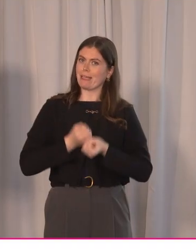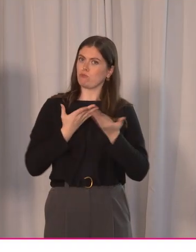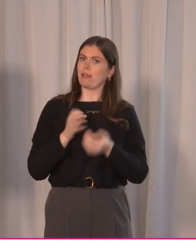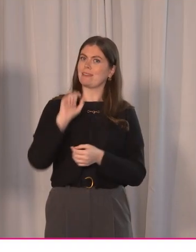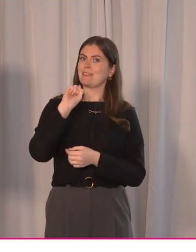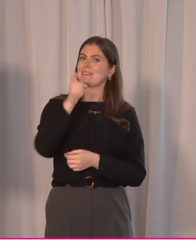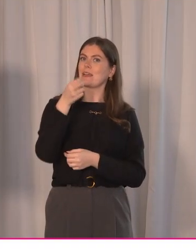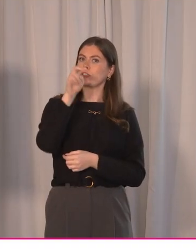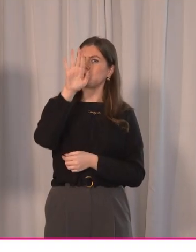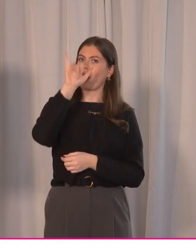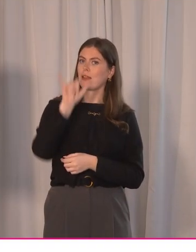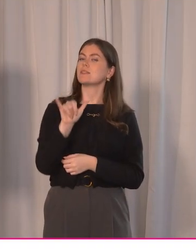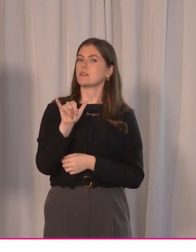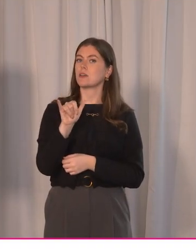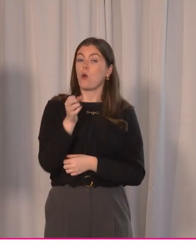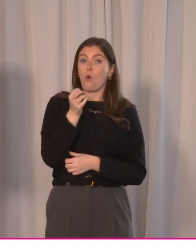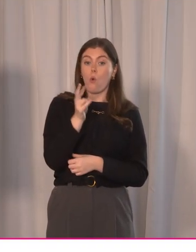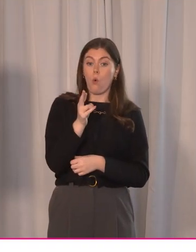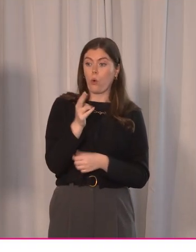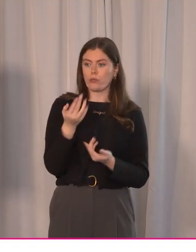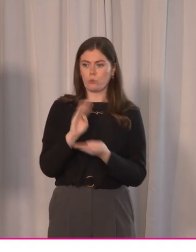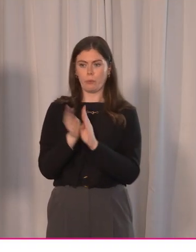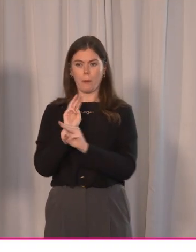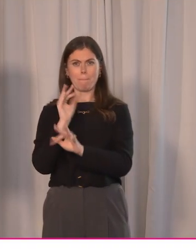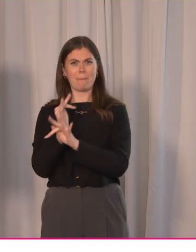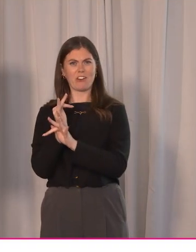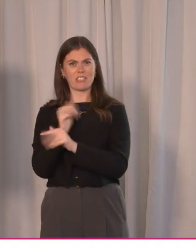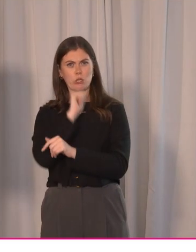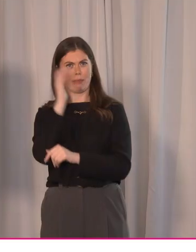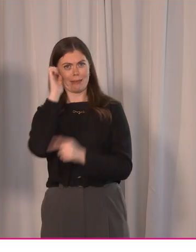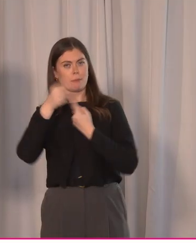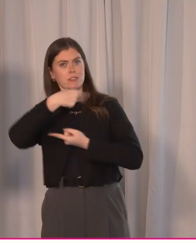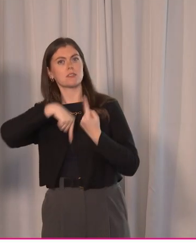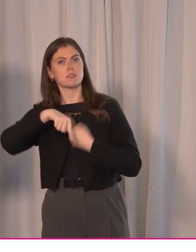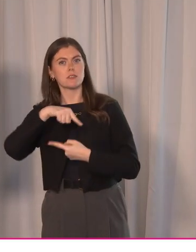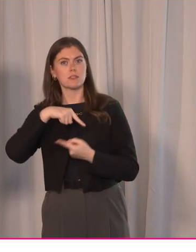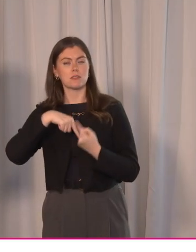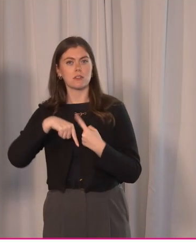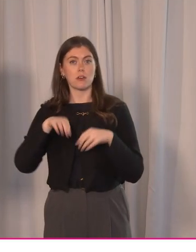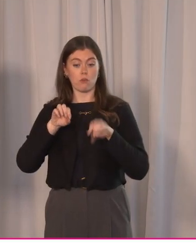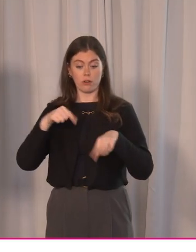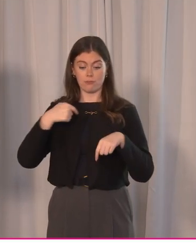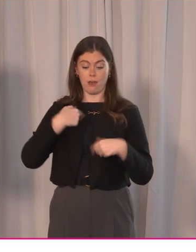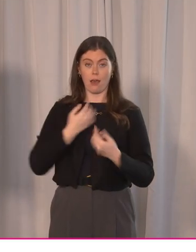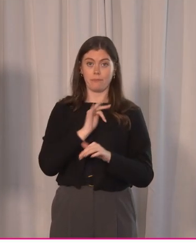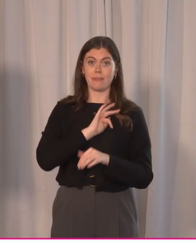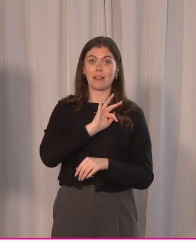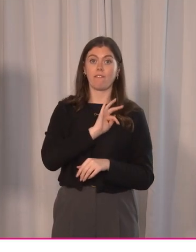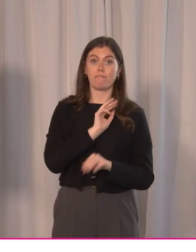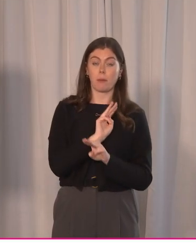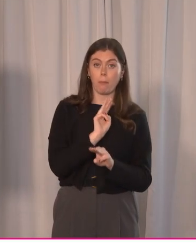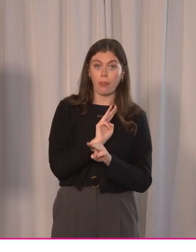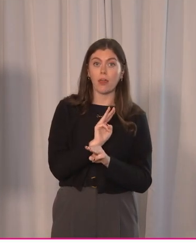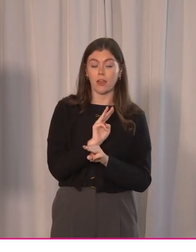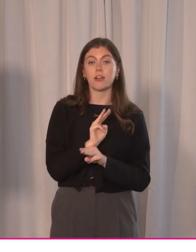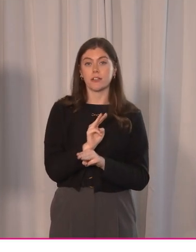sexuality, or even become parents. And obviously I was wrong, because I'm a